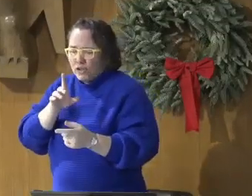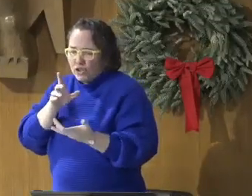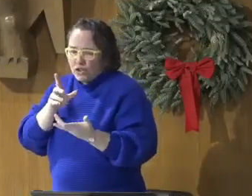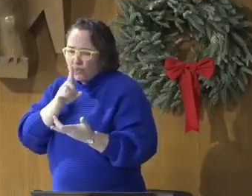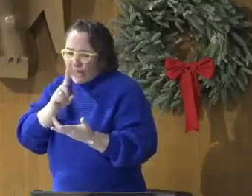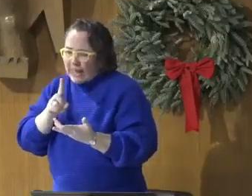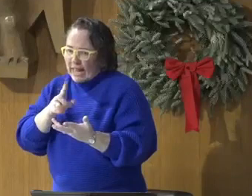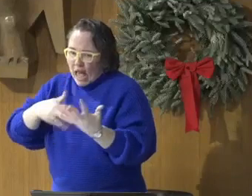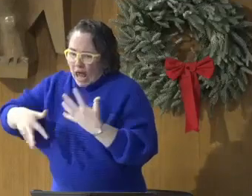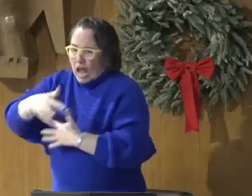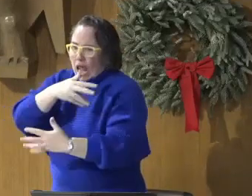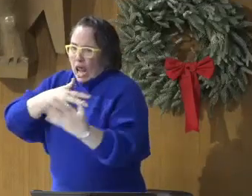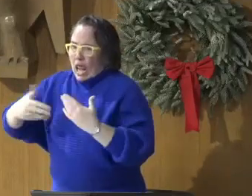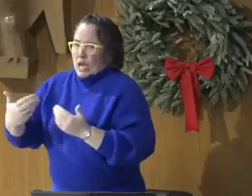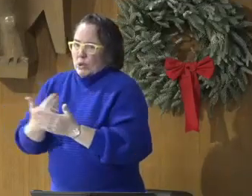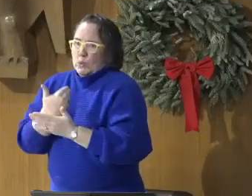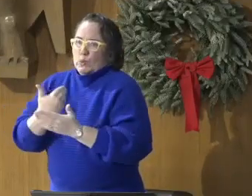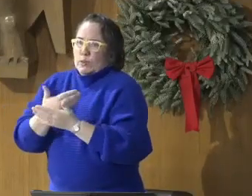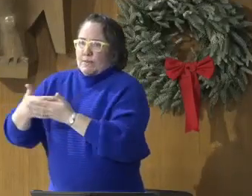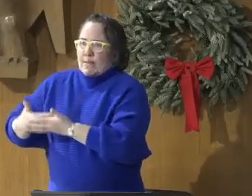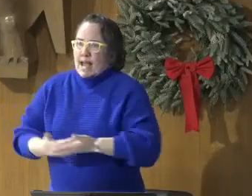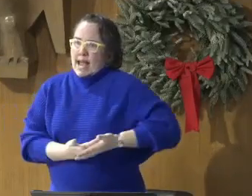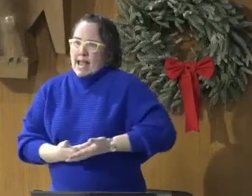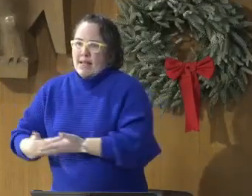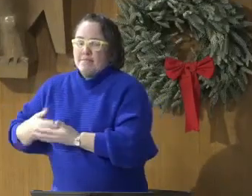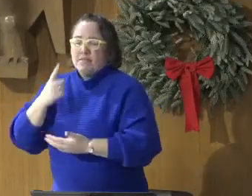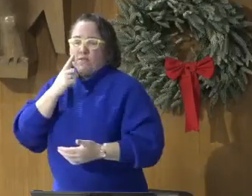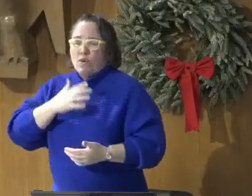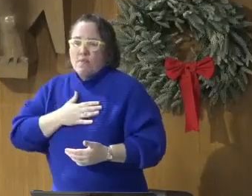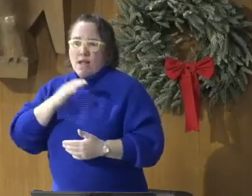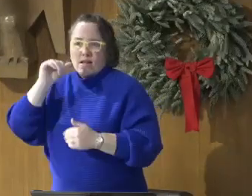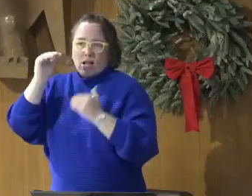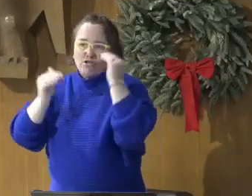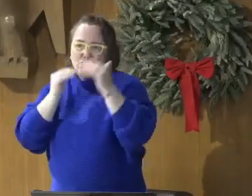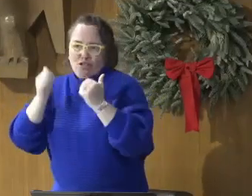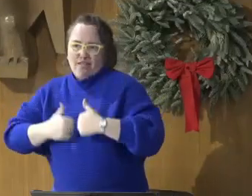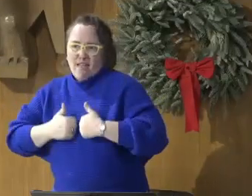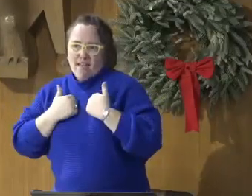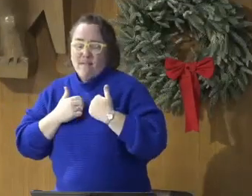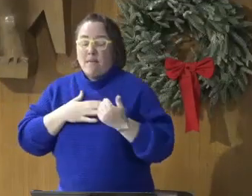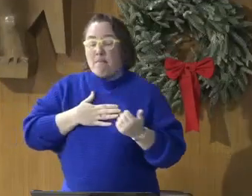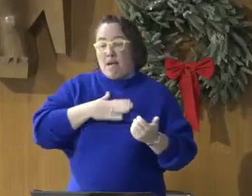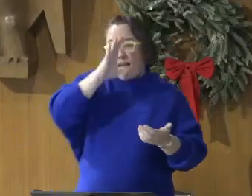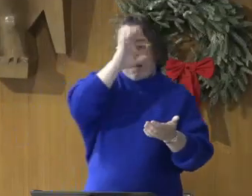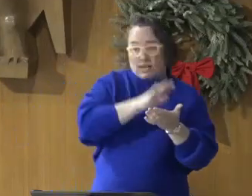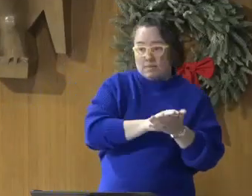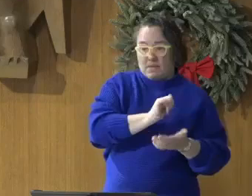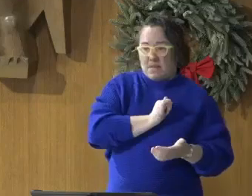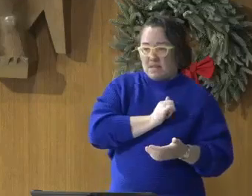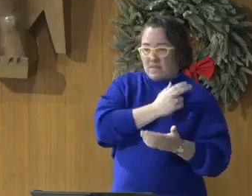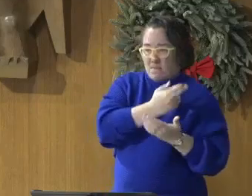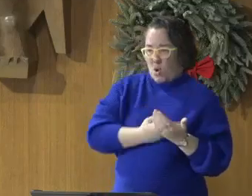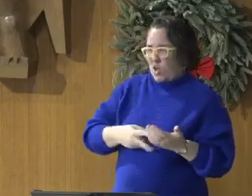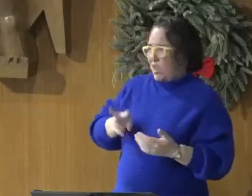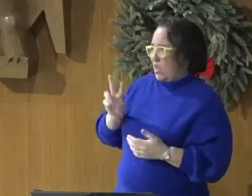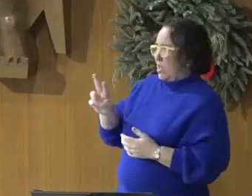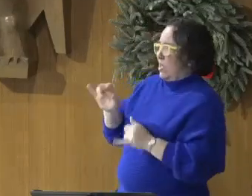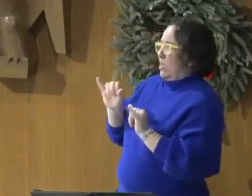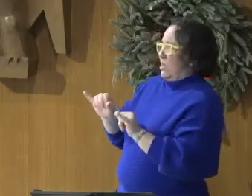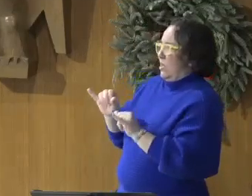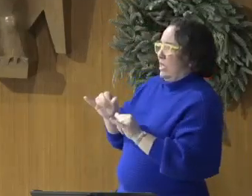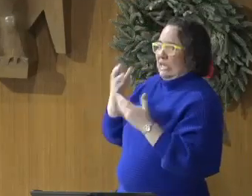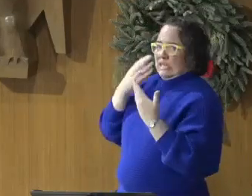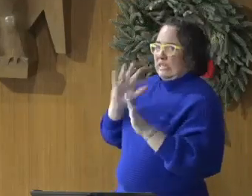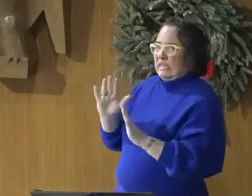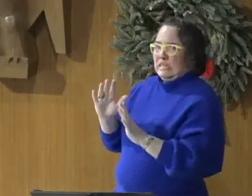newborn babies in our adult lives, my husband and I knew very little about what to do regarding